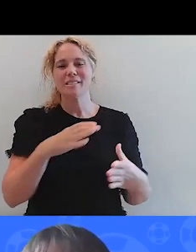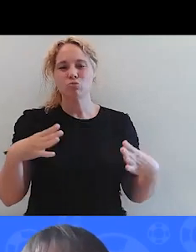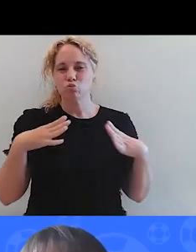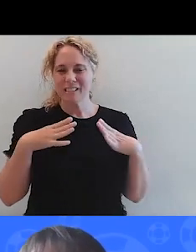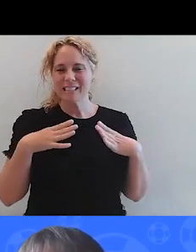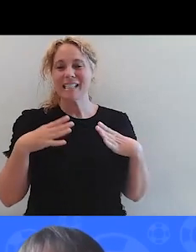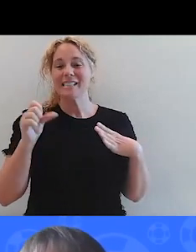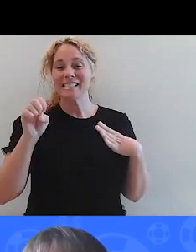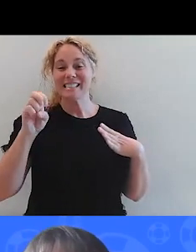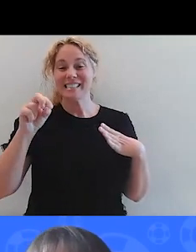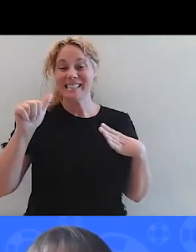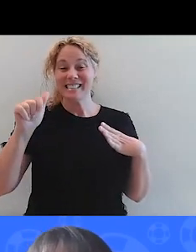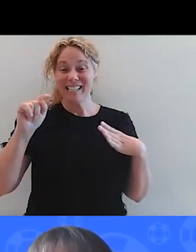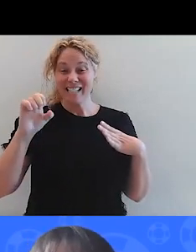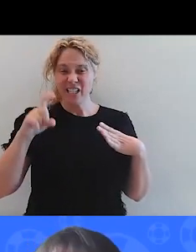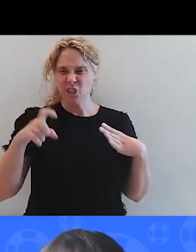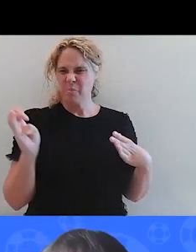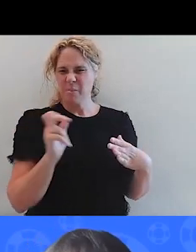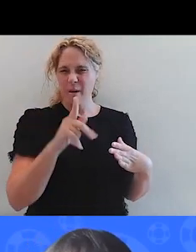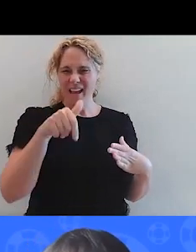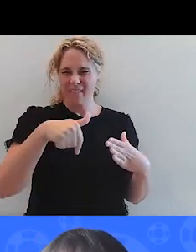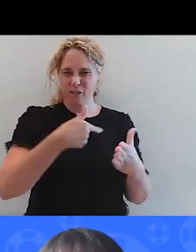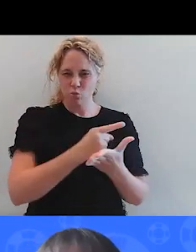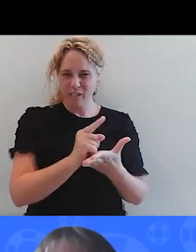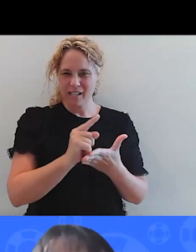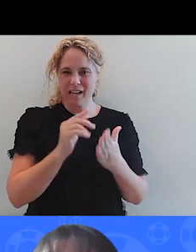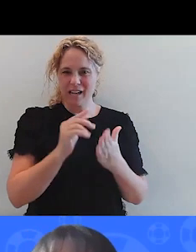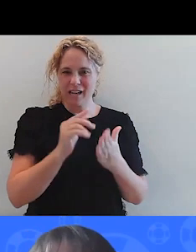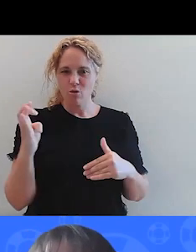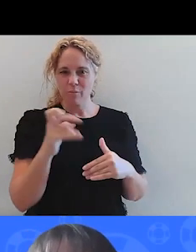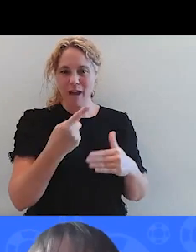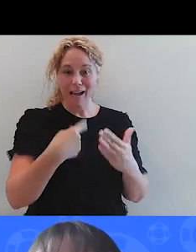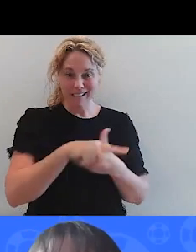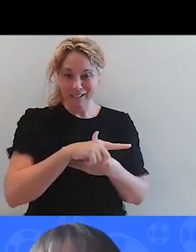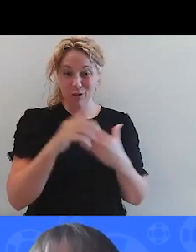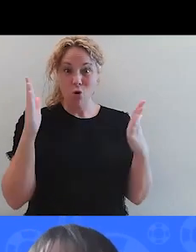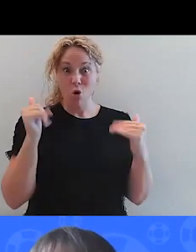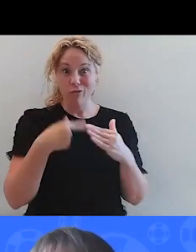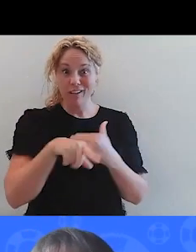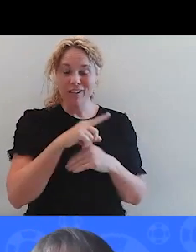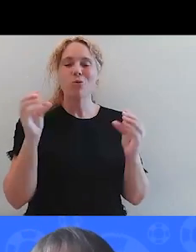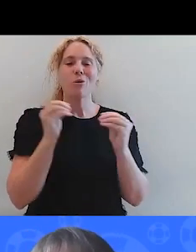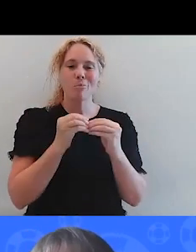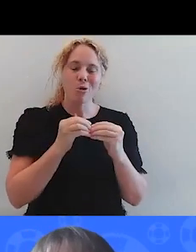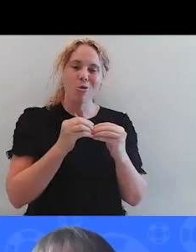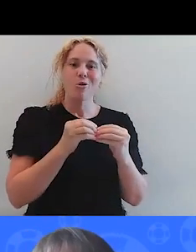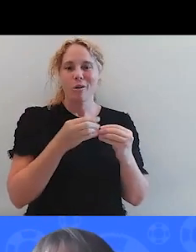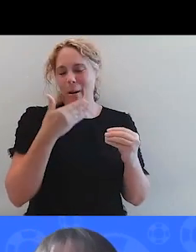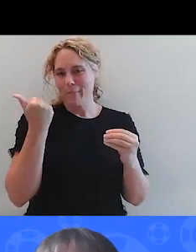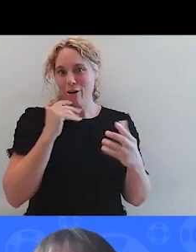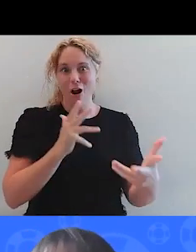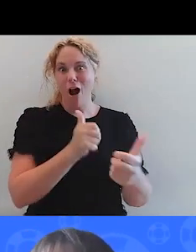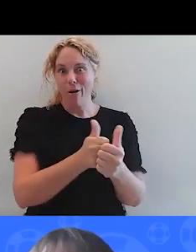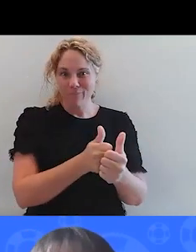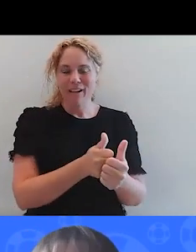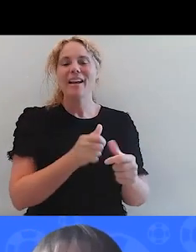Senate should be back this week, and then the House will come back next week. So hopefully next week we'll have a little more of a concrete update for everyone. But for now, just